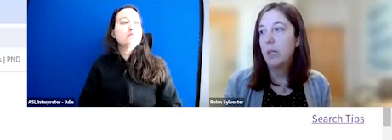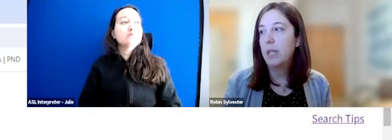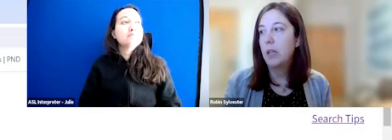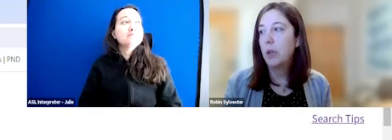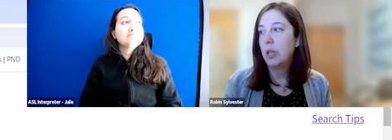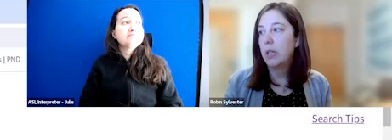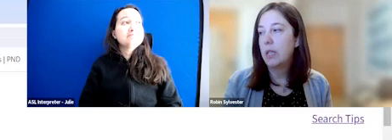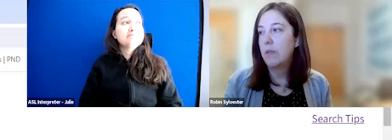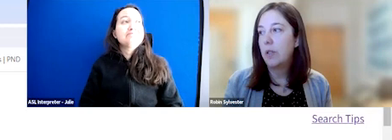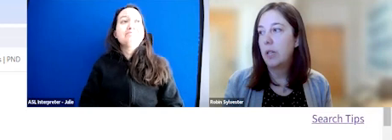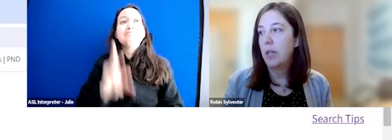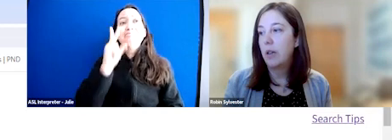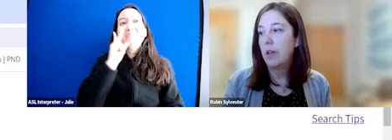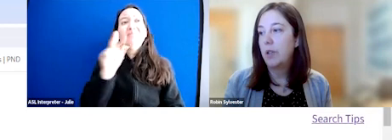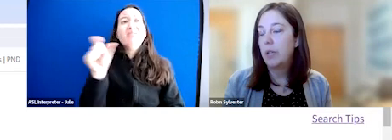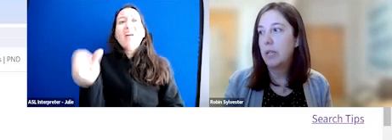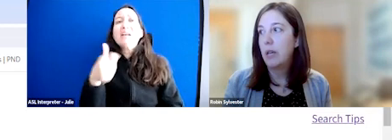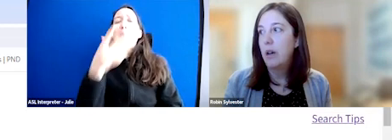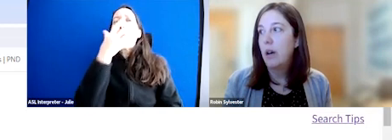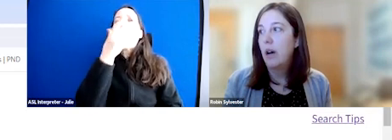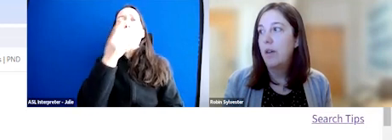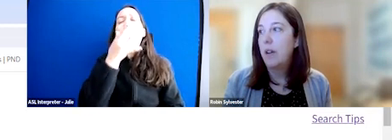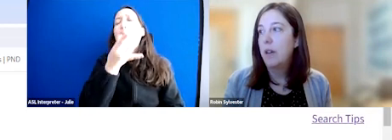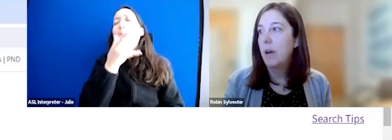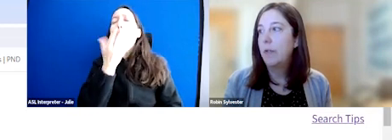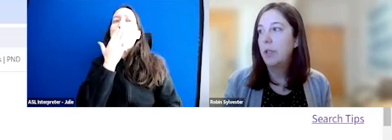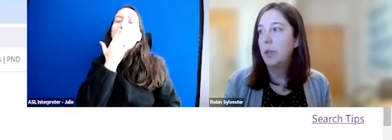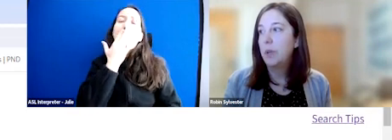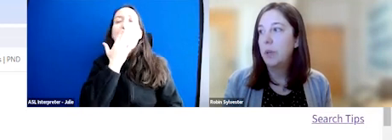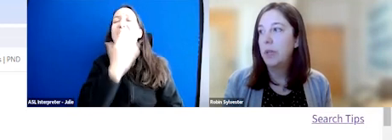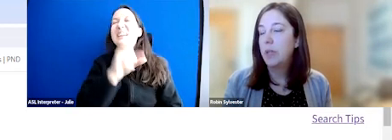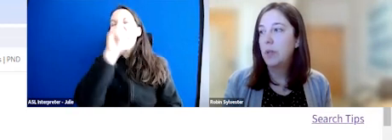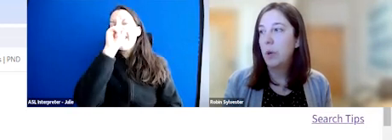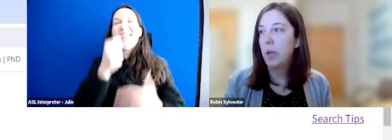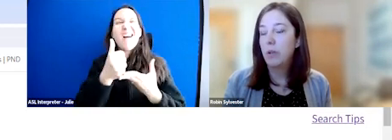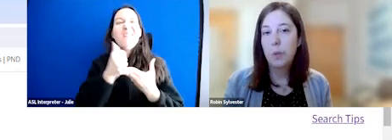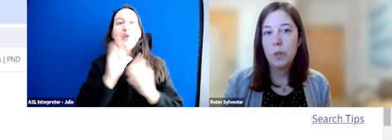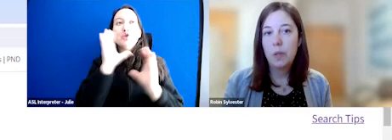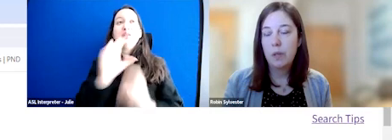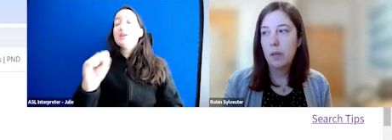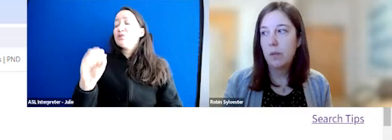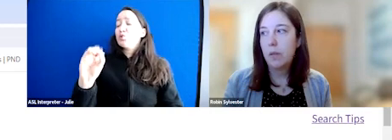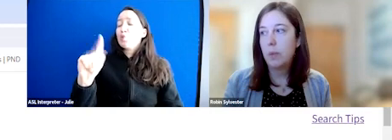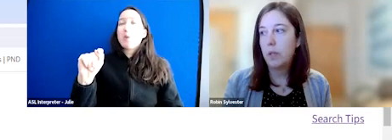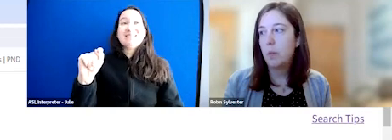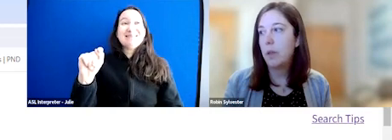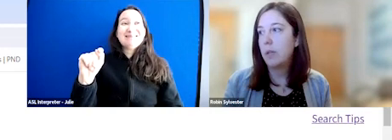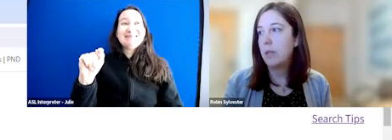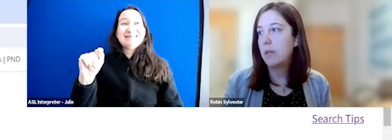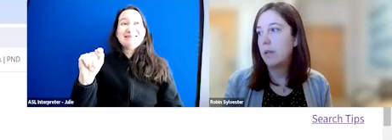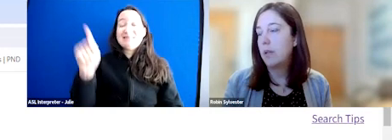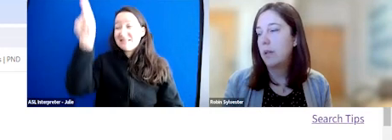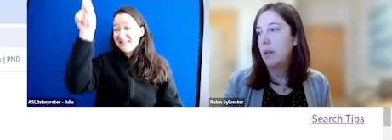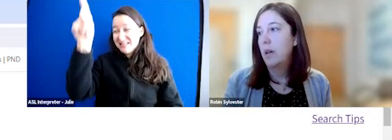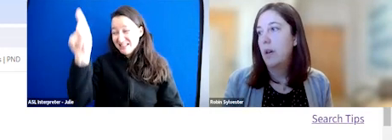then I'm going to take a look and see if there's anything of interest. I find it helpful to use these sorting tools here. So I'm going to sort